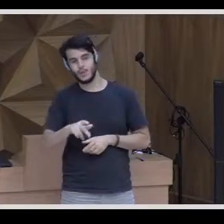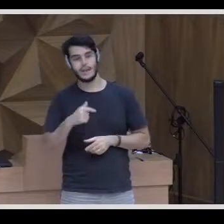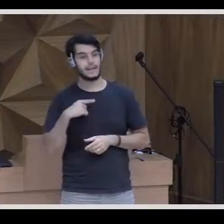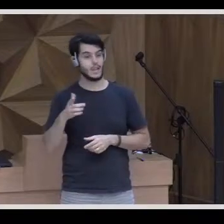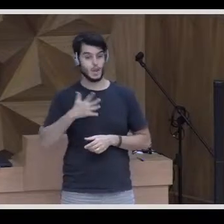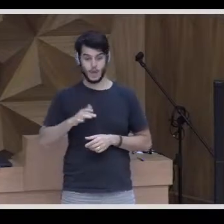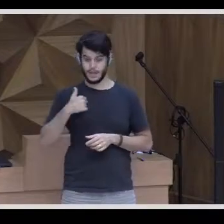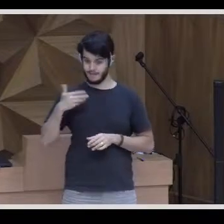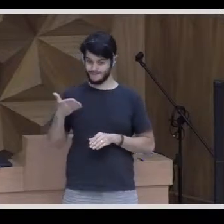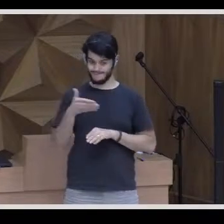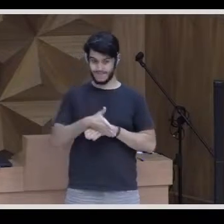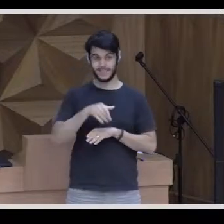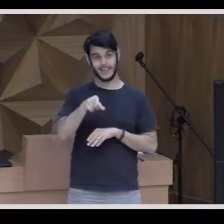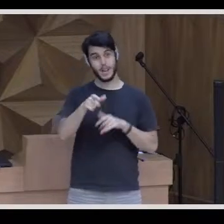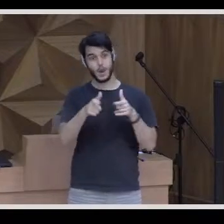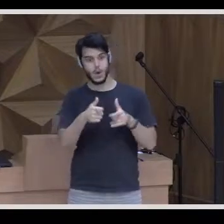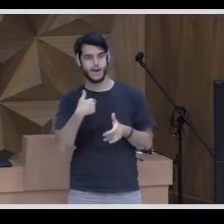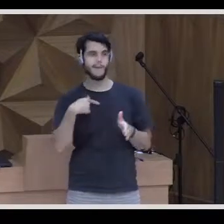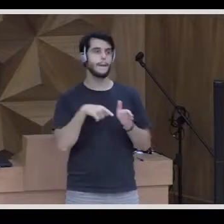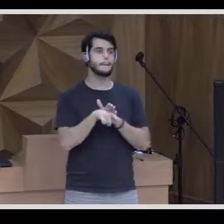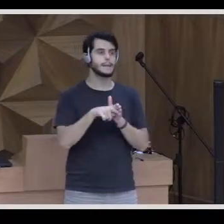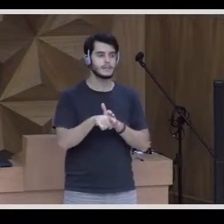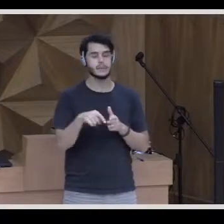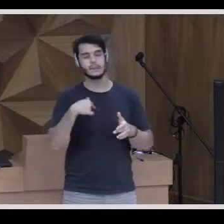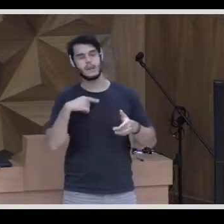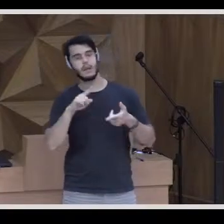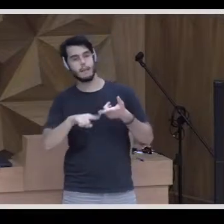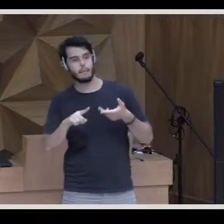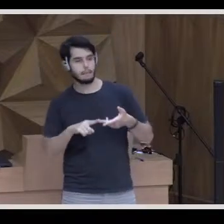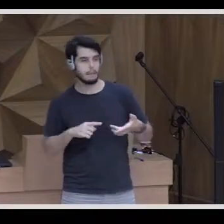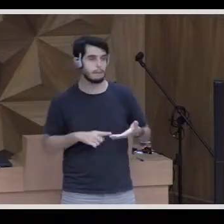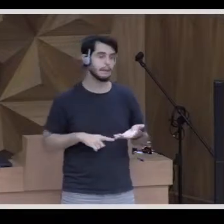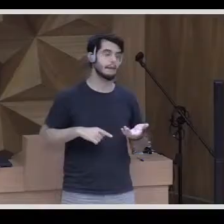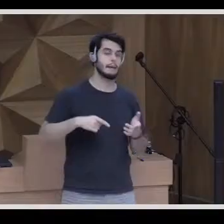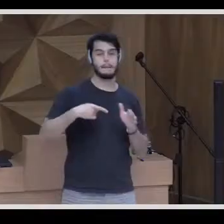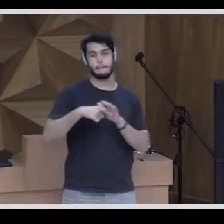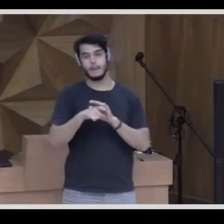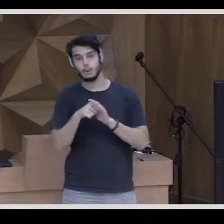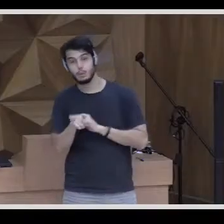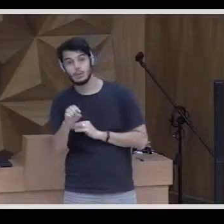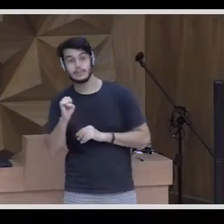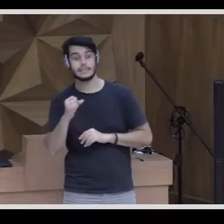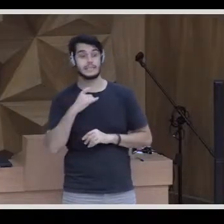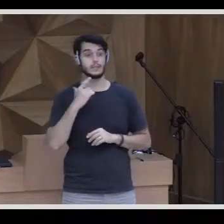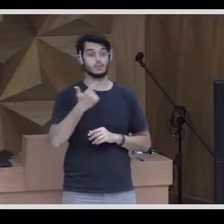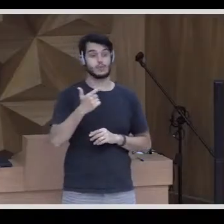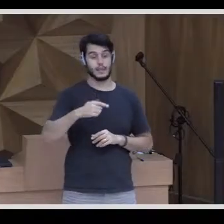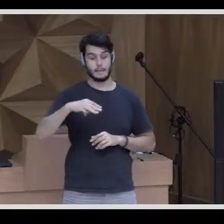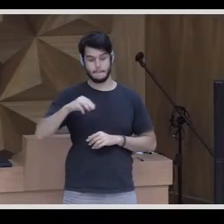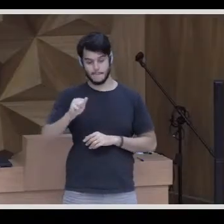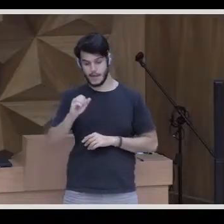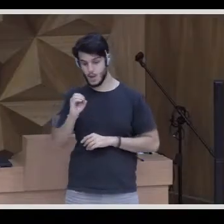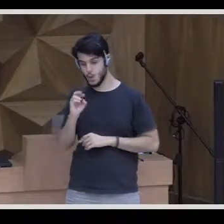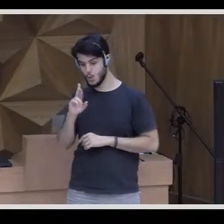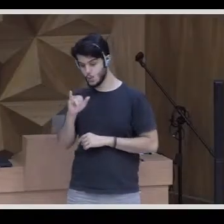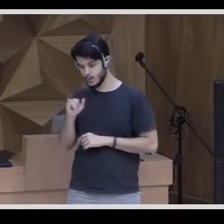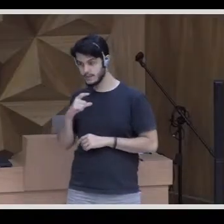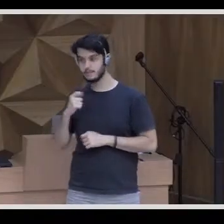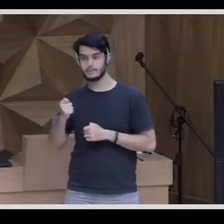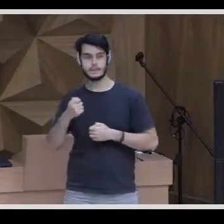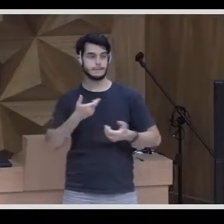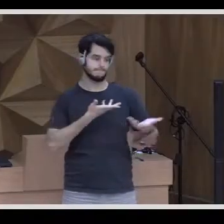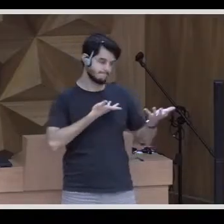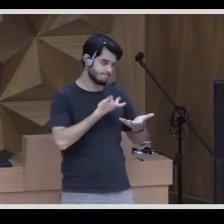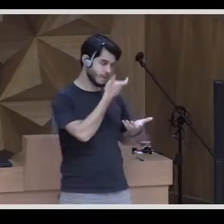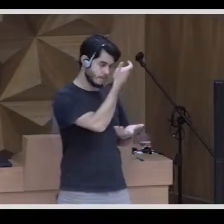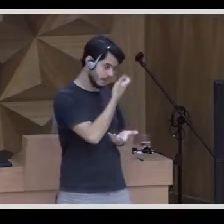conduct research or ask people things by ourselves. So we had to really develop good partnerships. So on the right-hand side of the